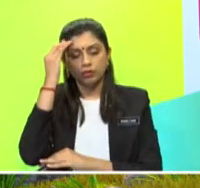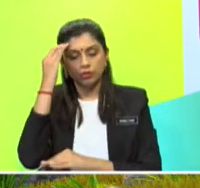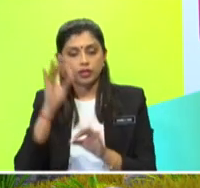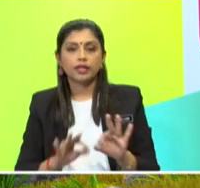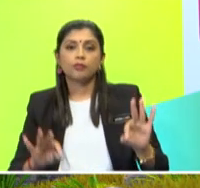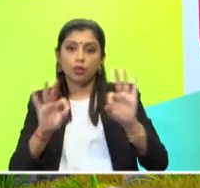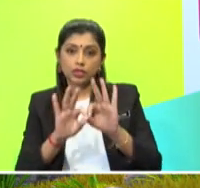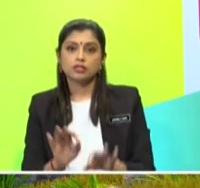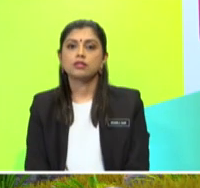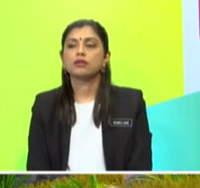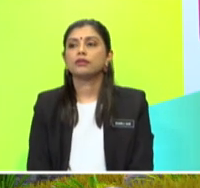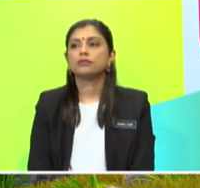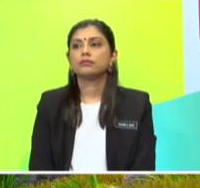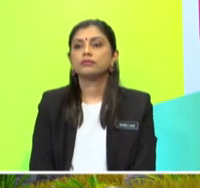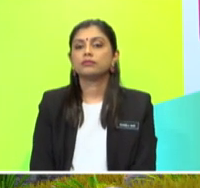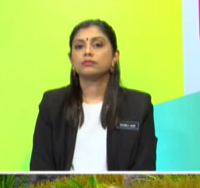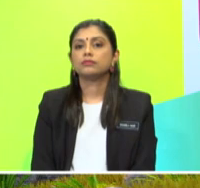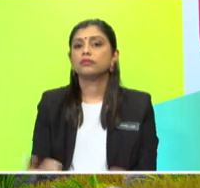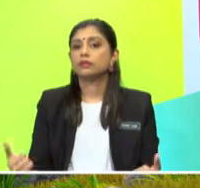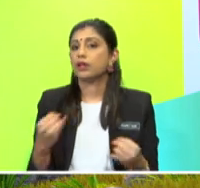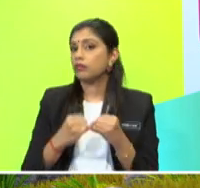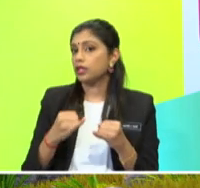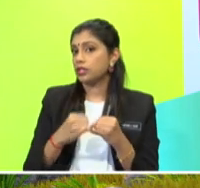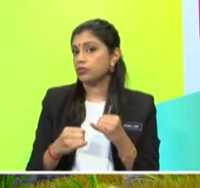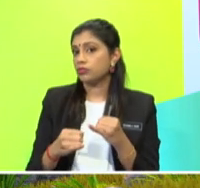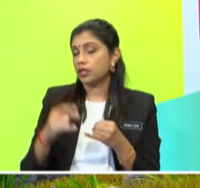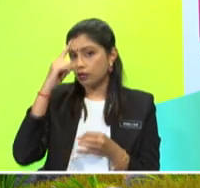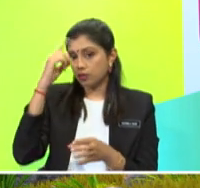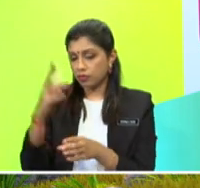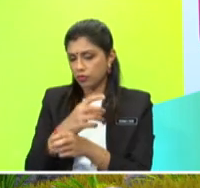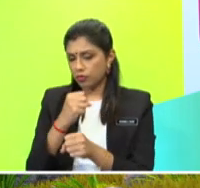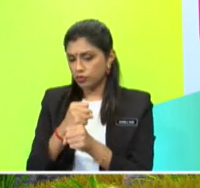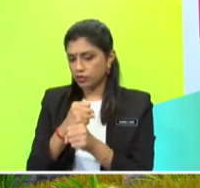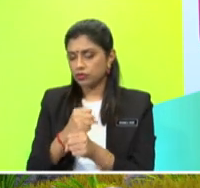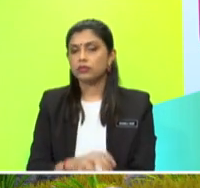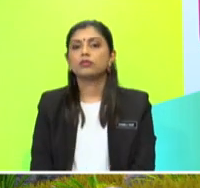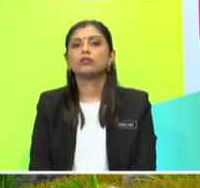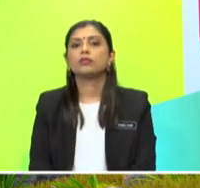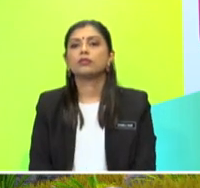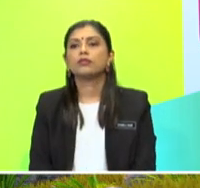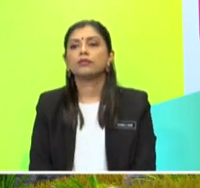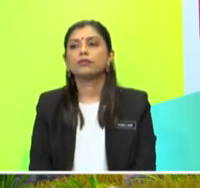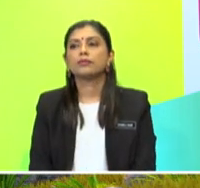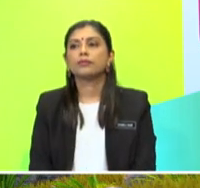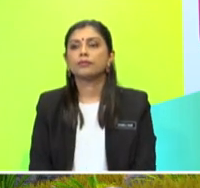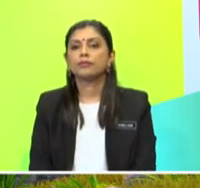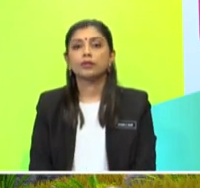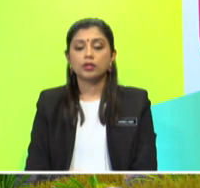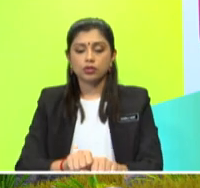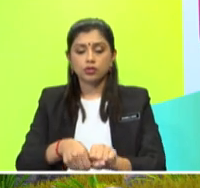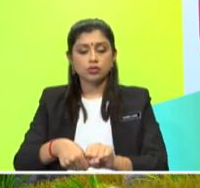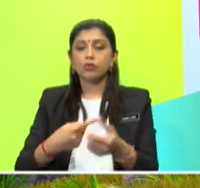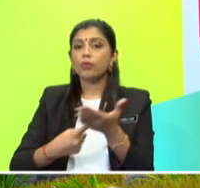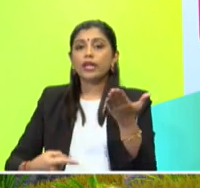livelihood. So now we have come to the last part, that is conclusion. So what did I say just now? Conclusion is so what of